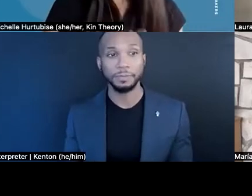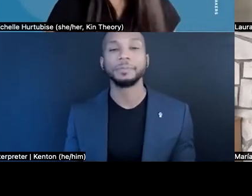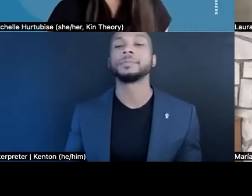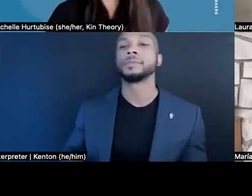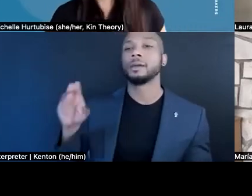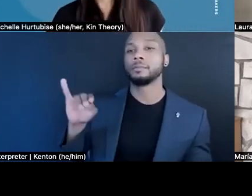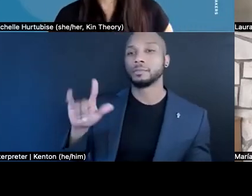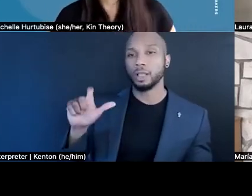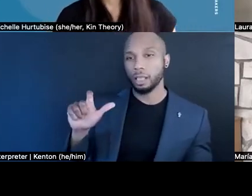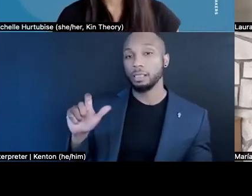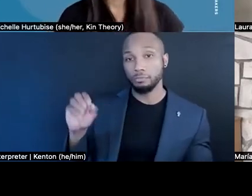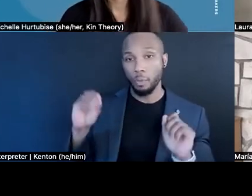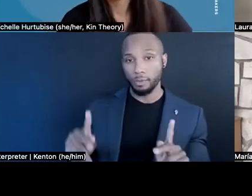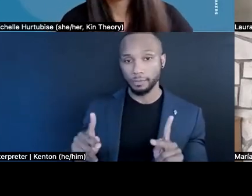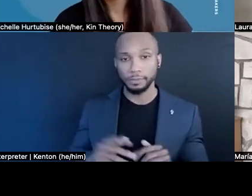Okay.